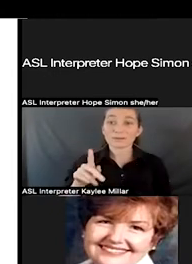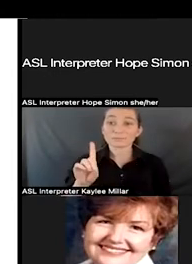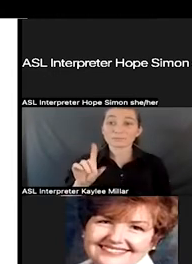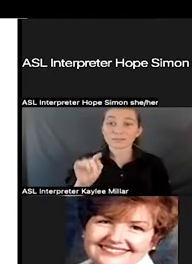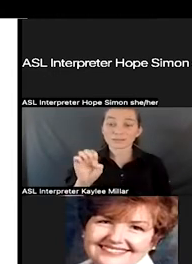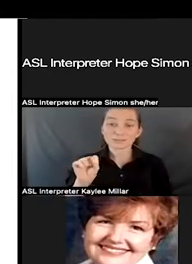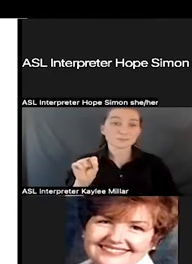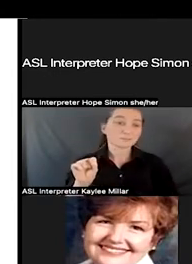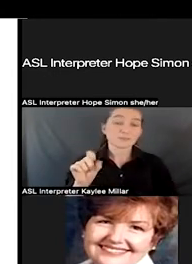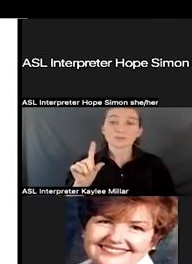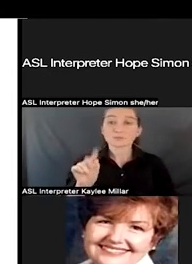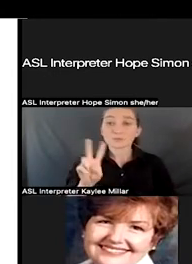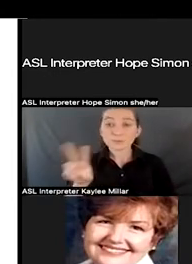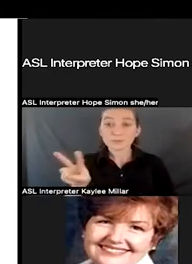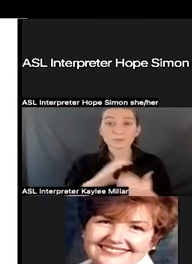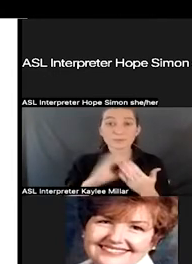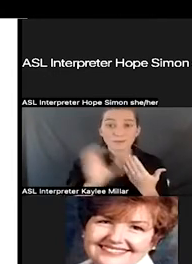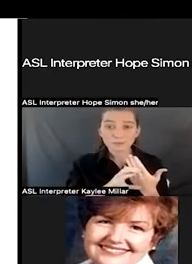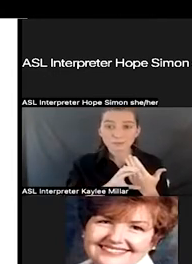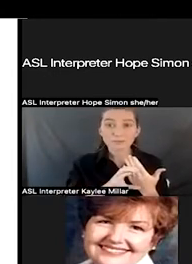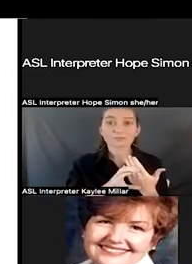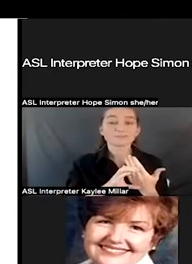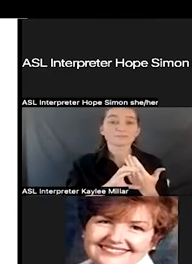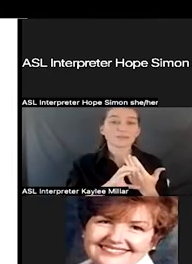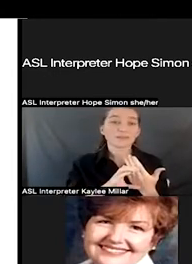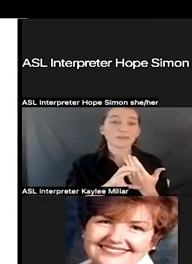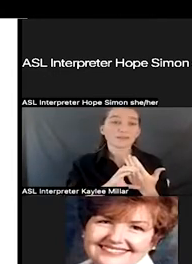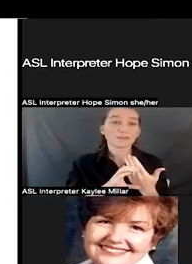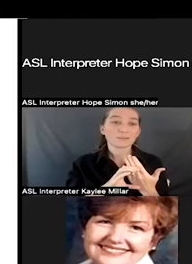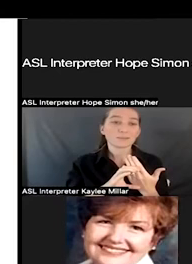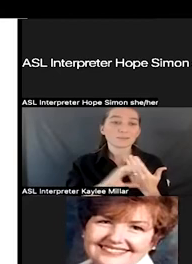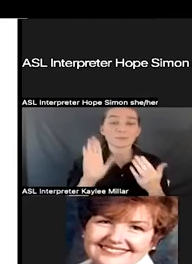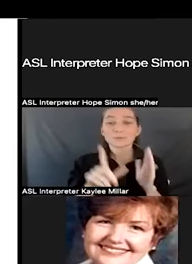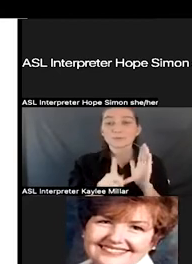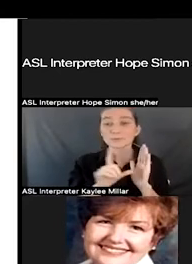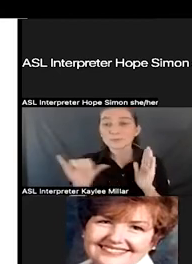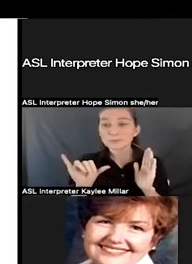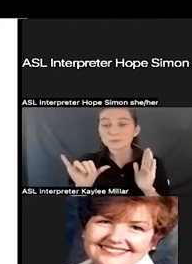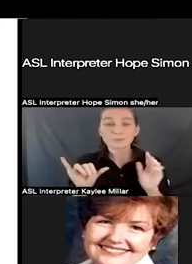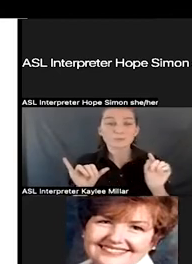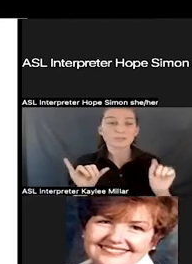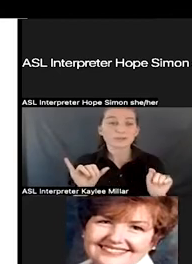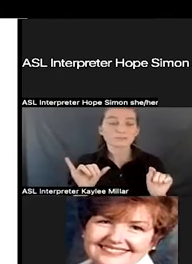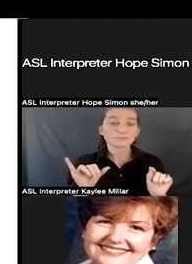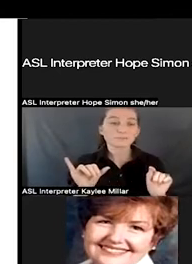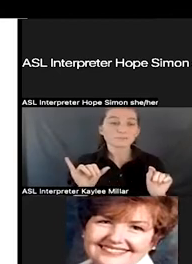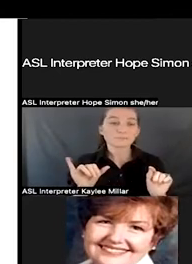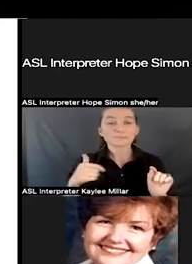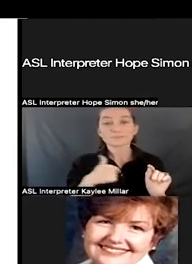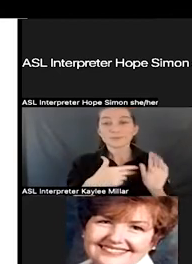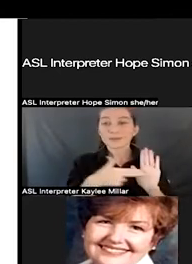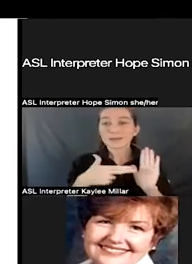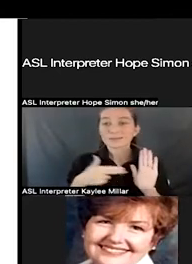the 2022 calendar, which we sort of just went over. And we also have today, we're highlighting the SoCal